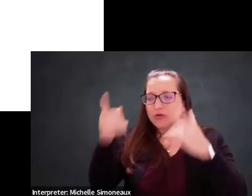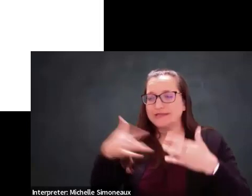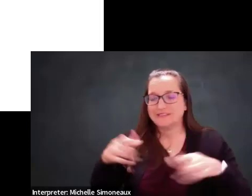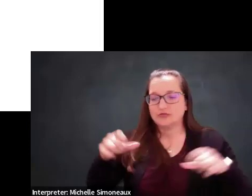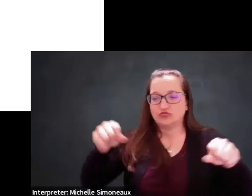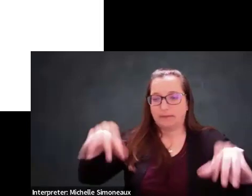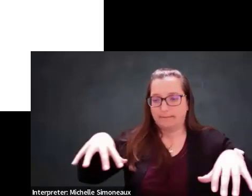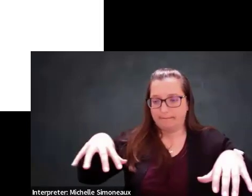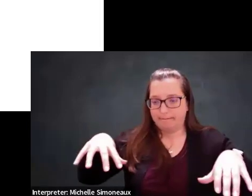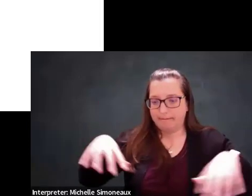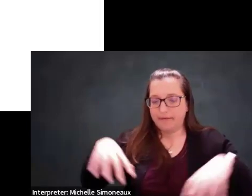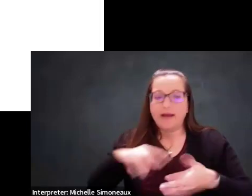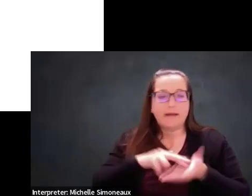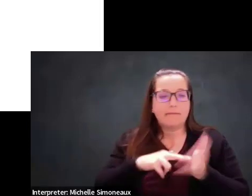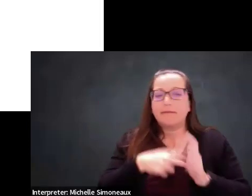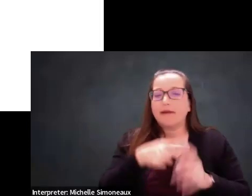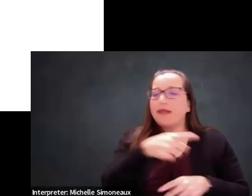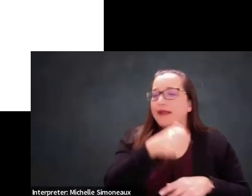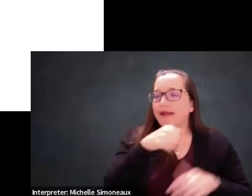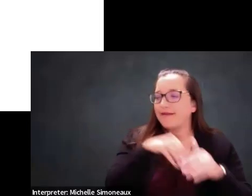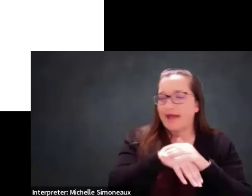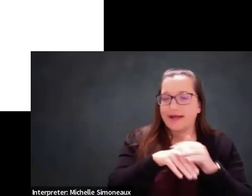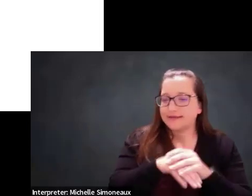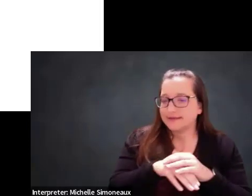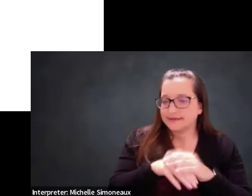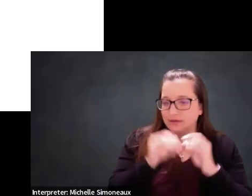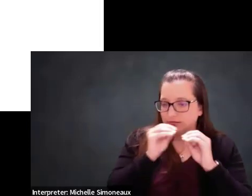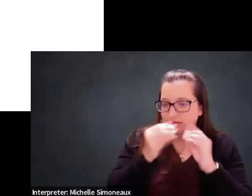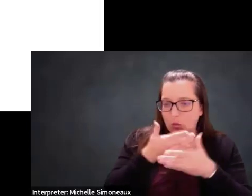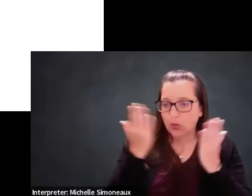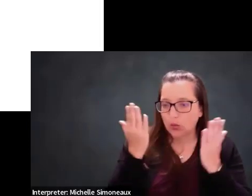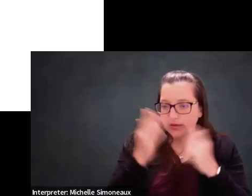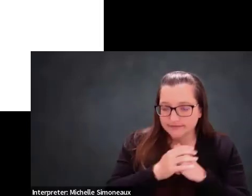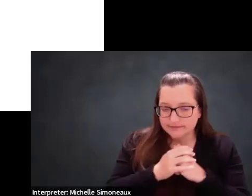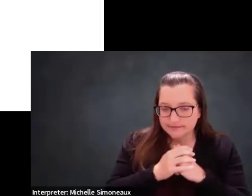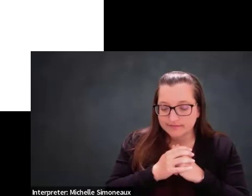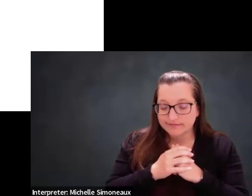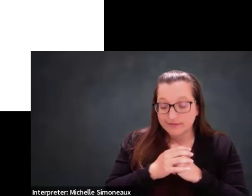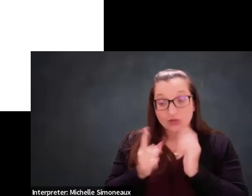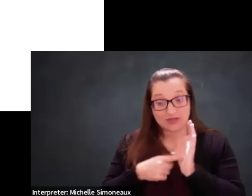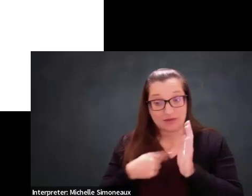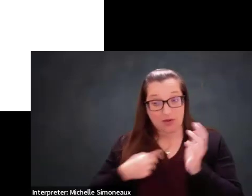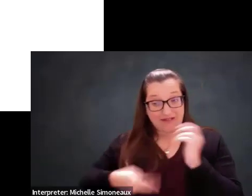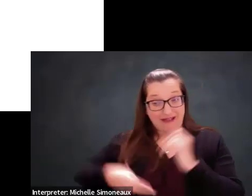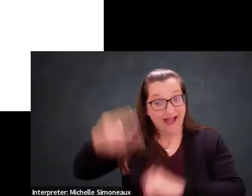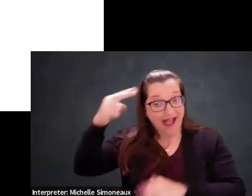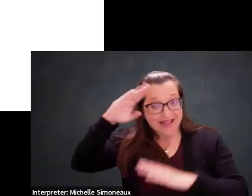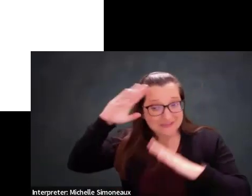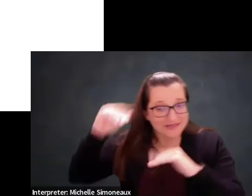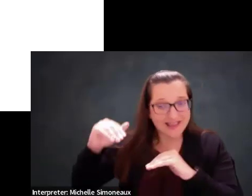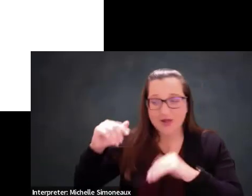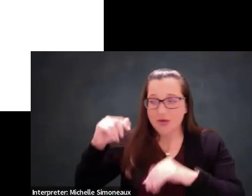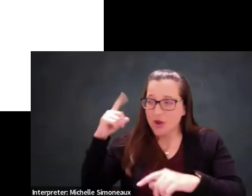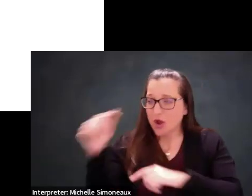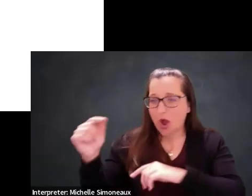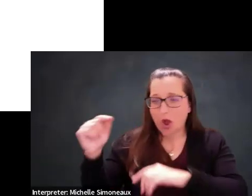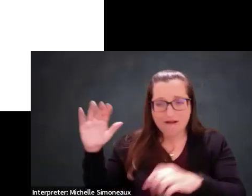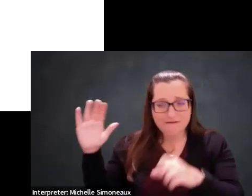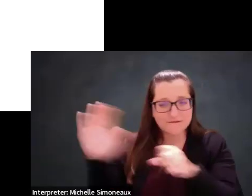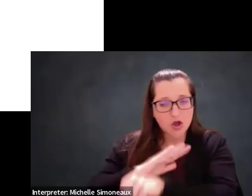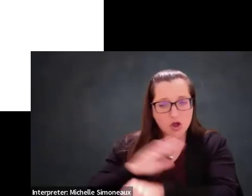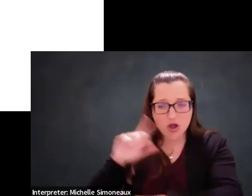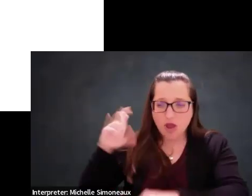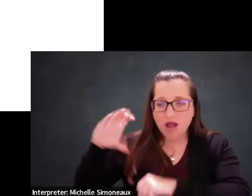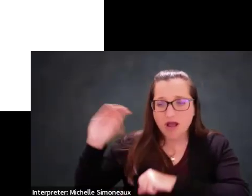getting access at all. And all too often that, you know, we have these high expectations for ourselves, we're going to do, we're going to have it, we're going to go. And then